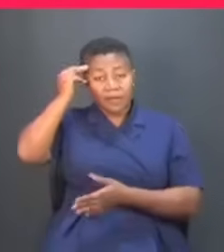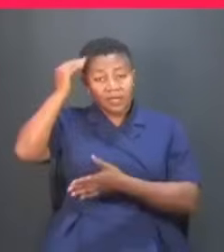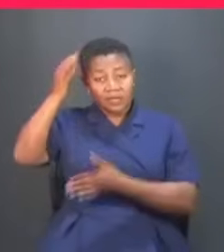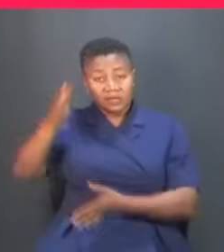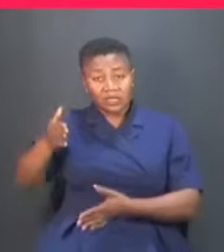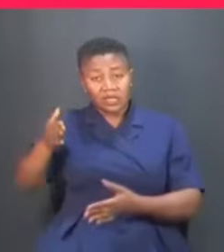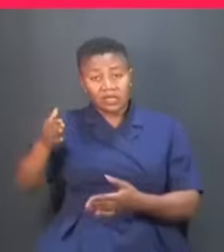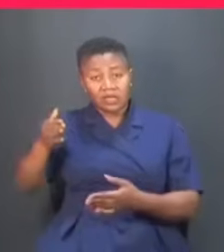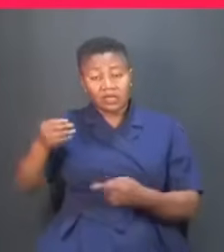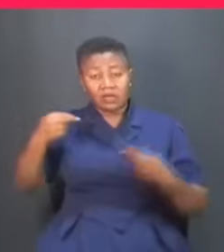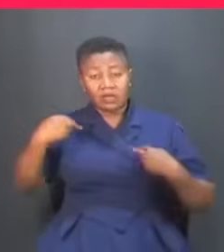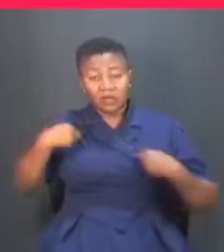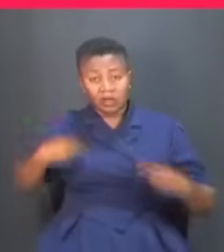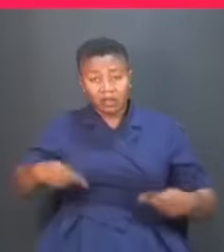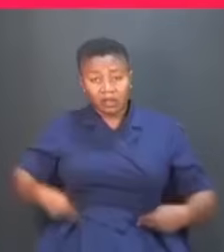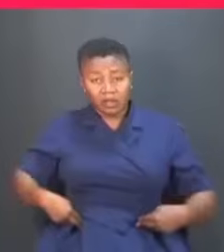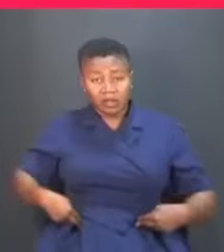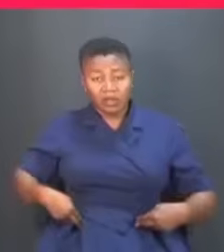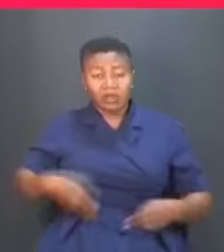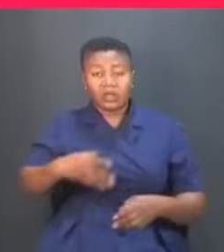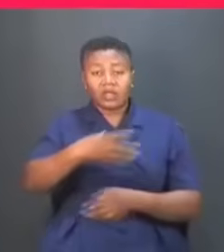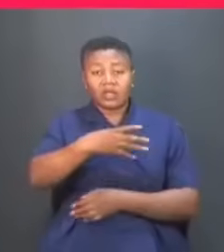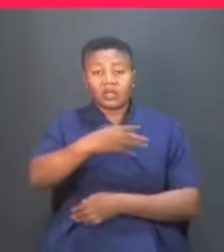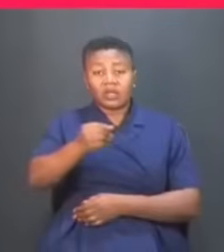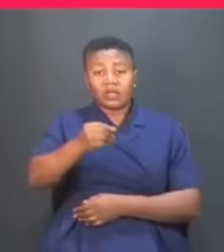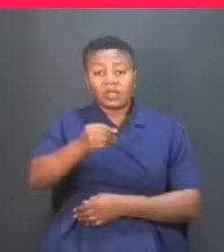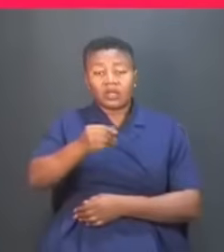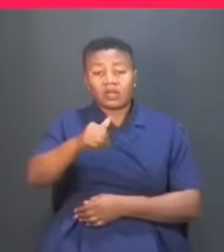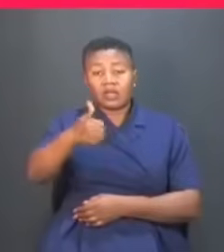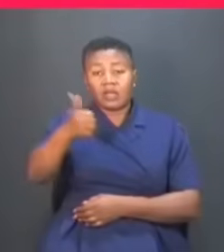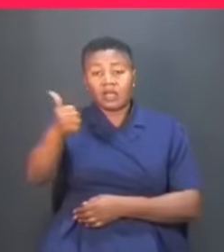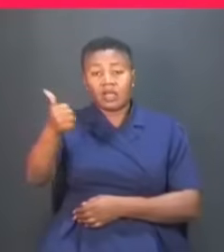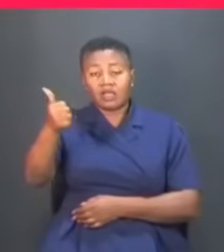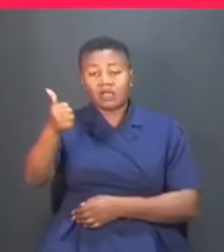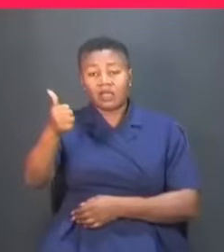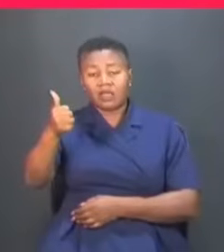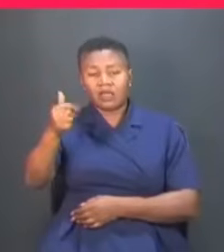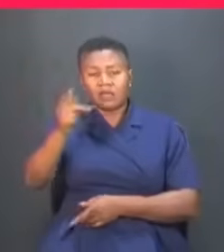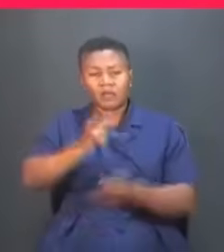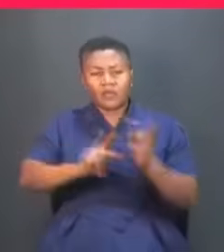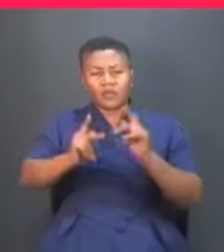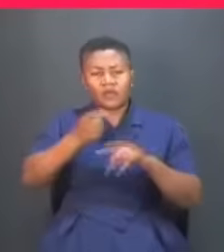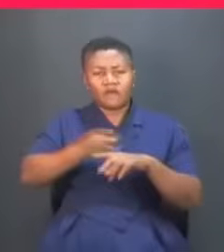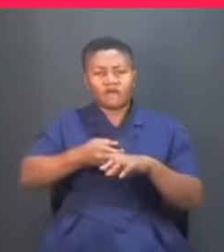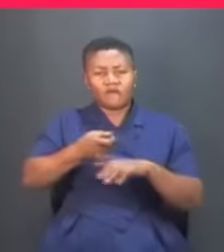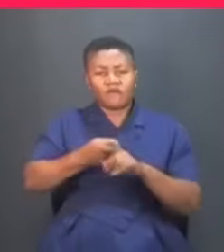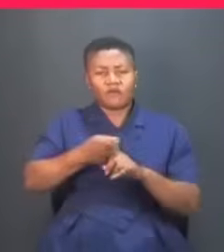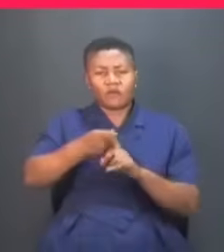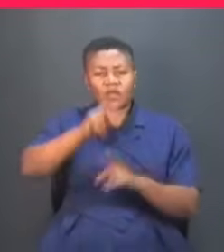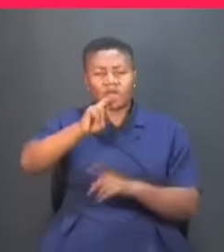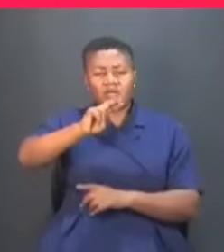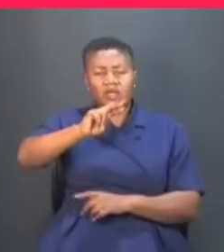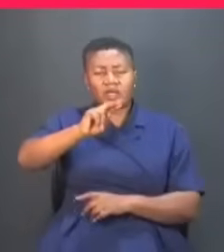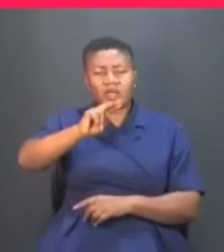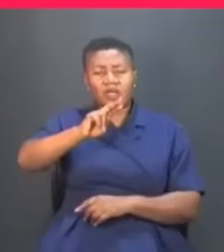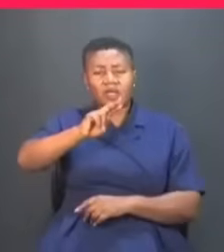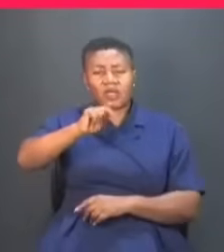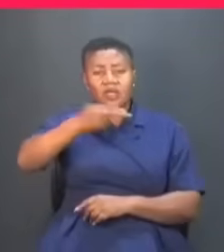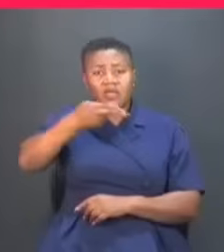Health as well as the officials from the National Health Insurance